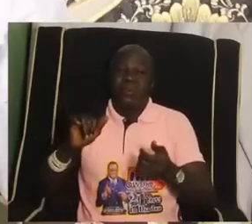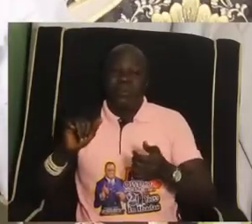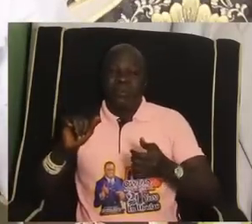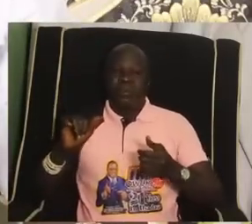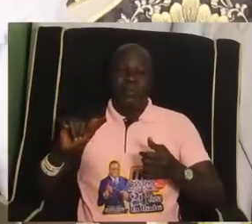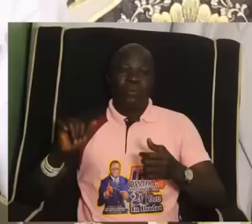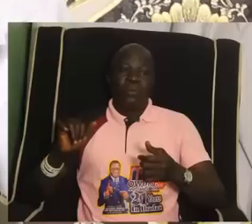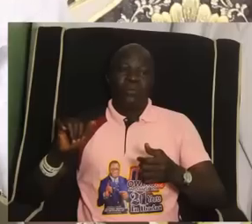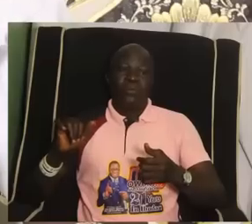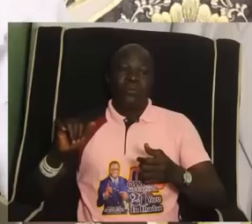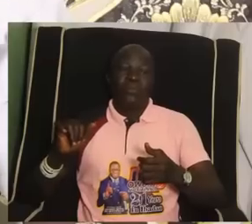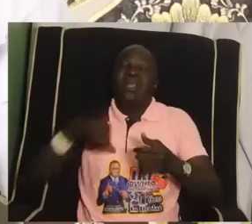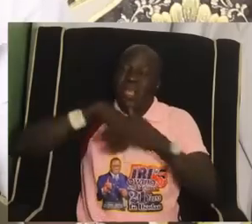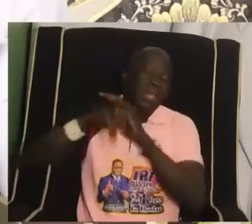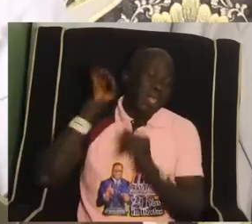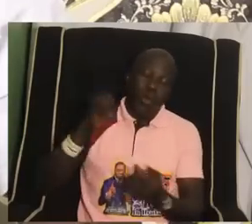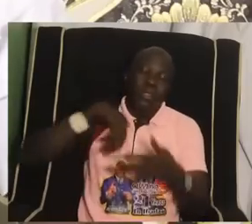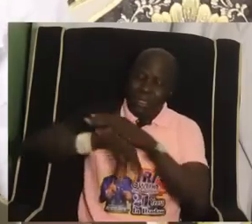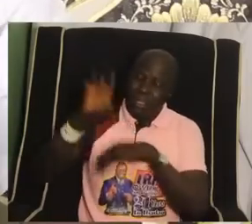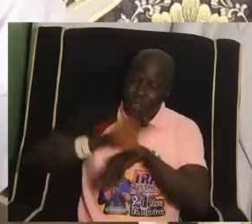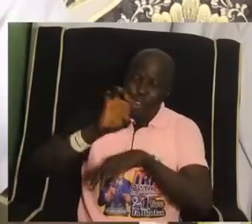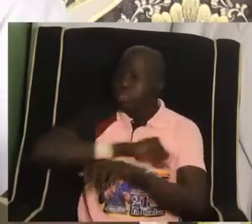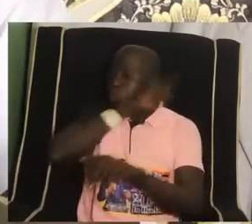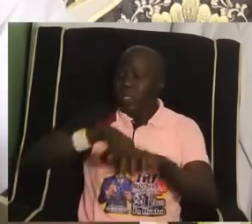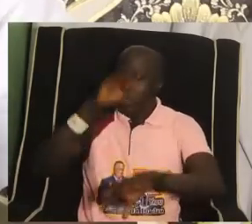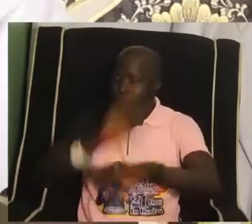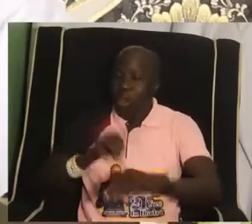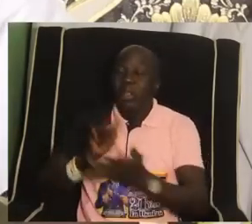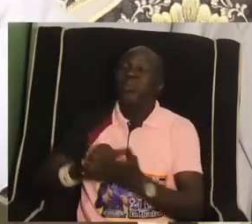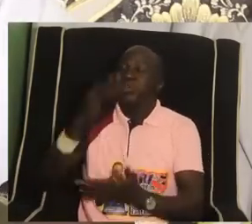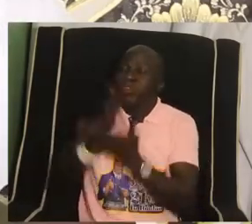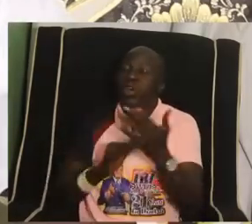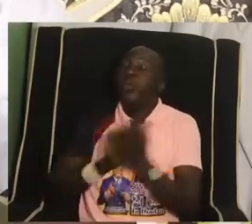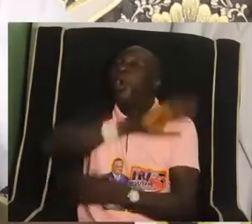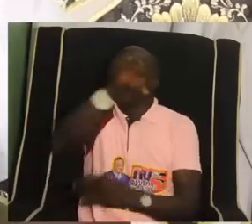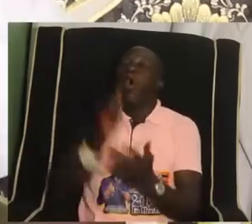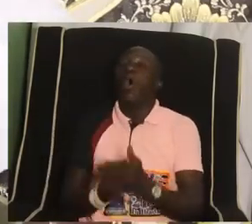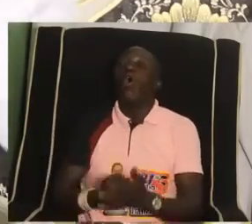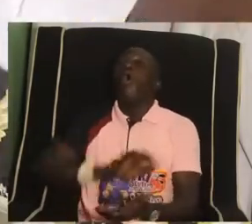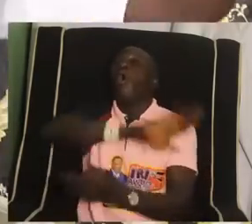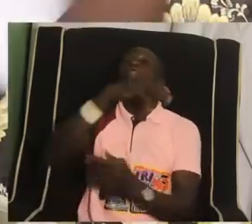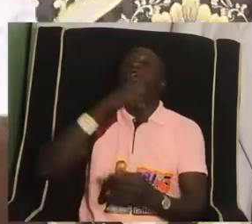you that do not pray, your coming of free. God will bless you. You not see your prayer. In the name of